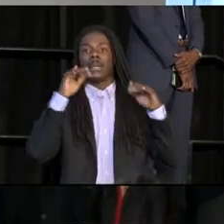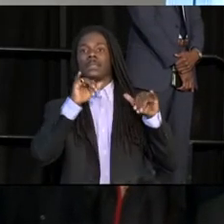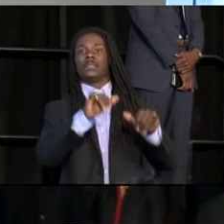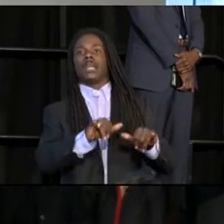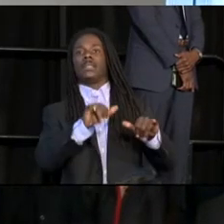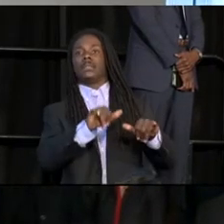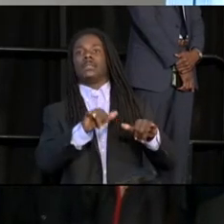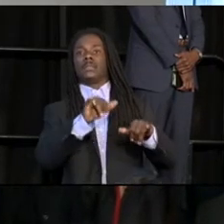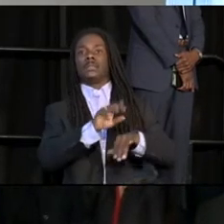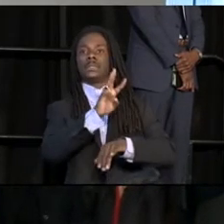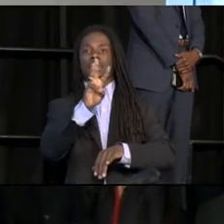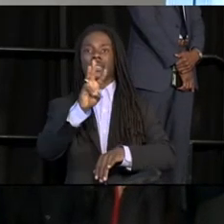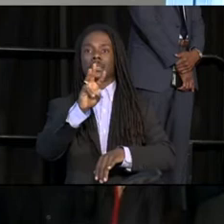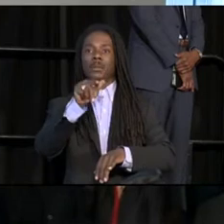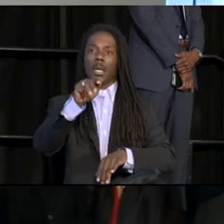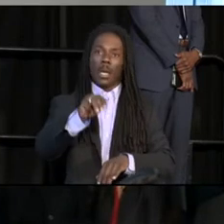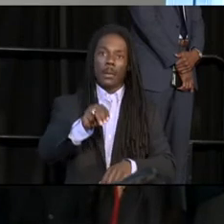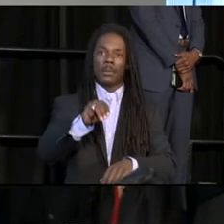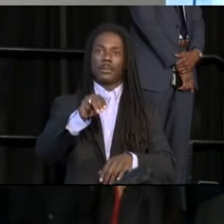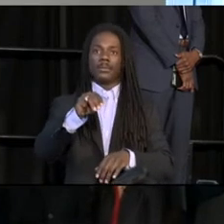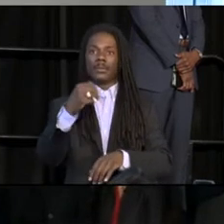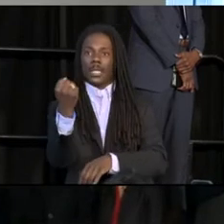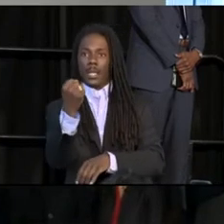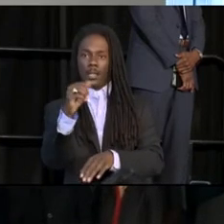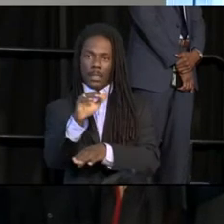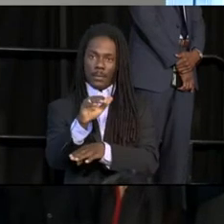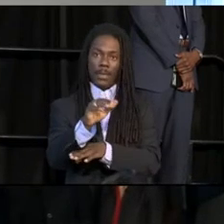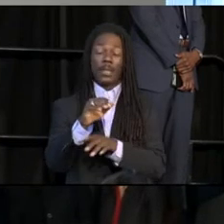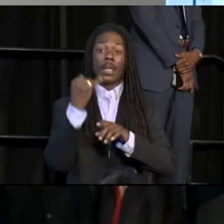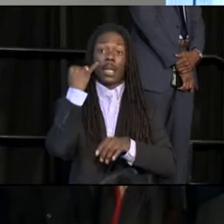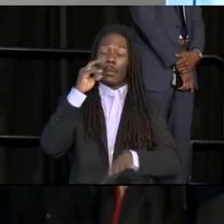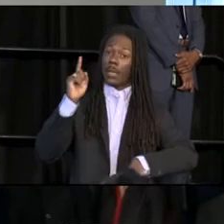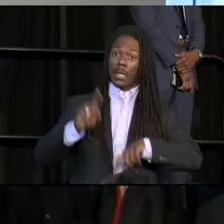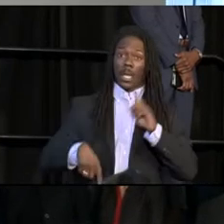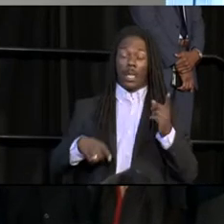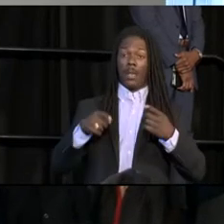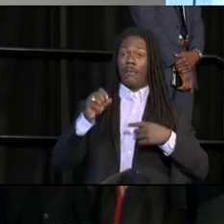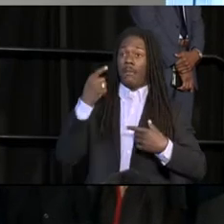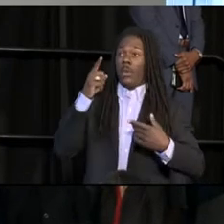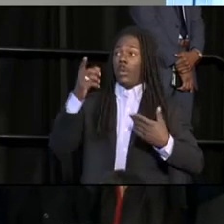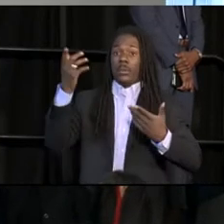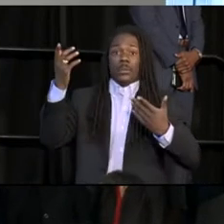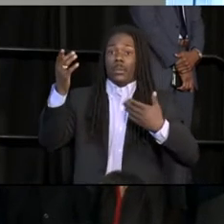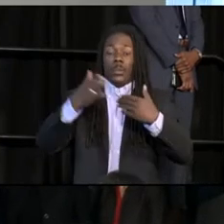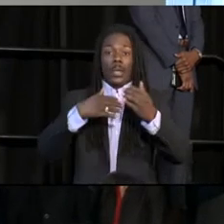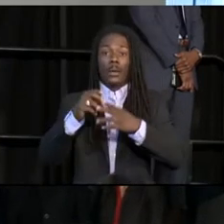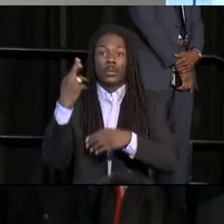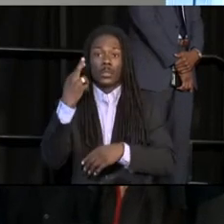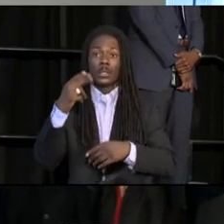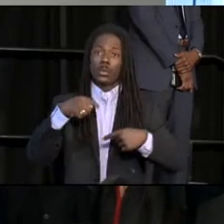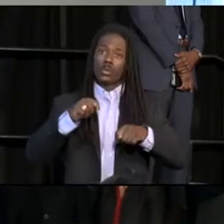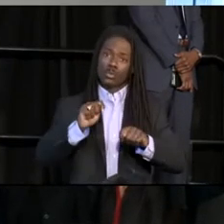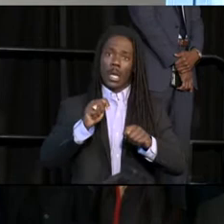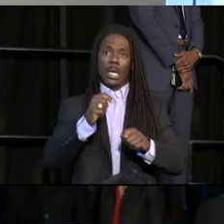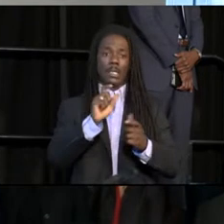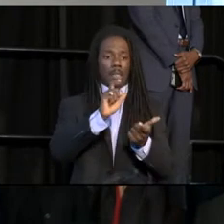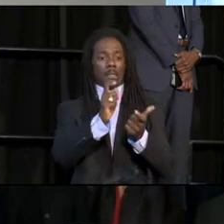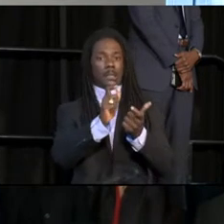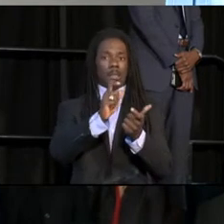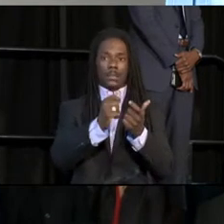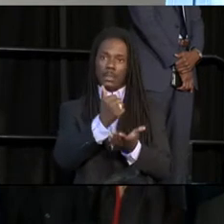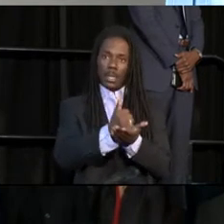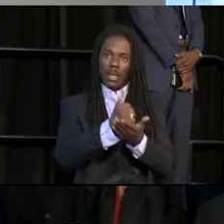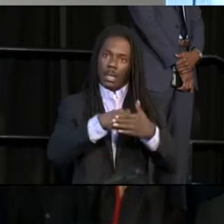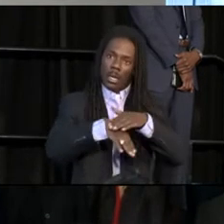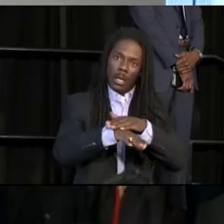on Saturday. And in the event they cannot do that because of, for whatever reason, we will try to accommodate access. But